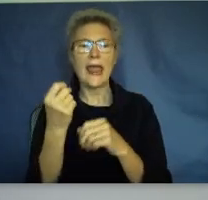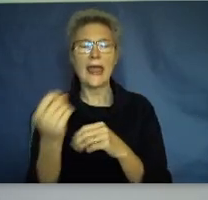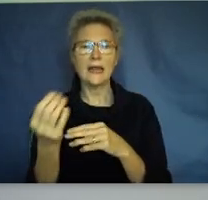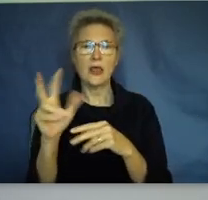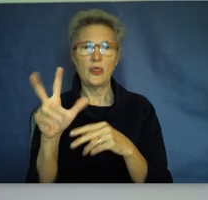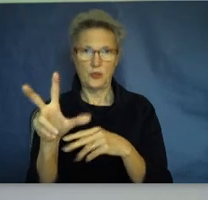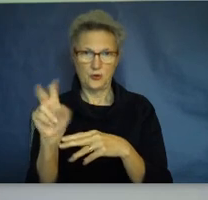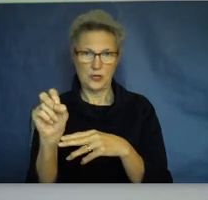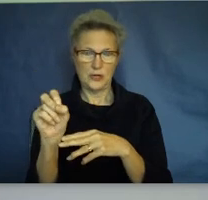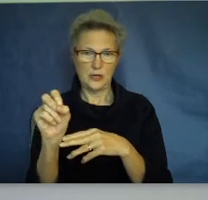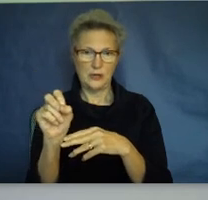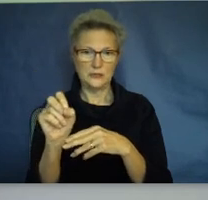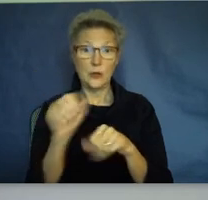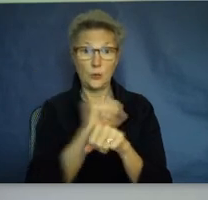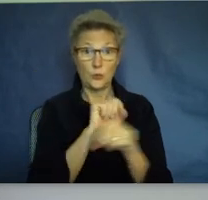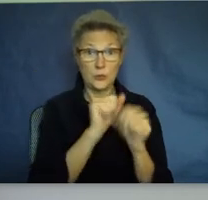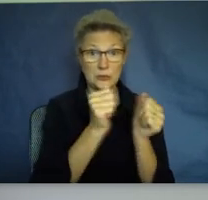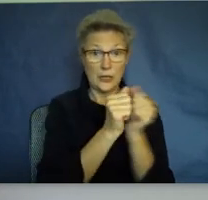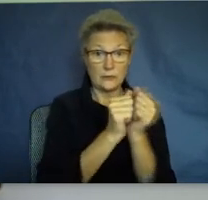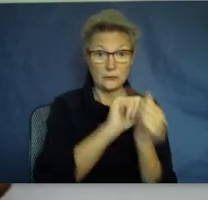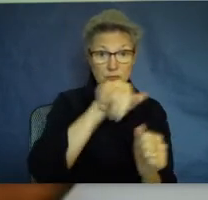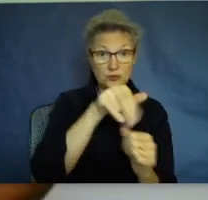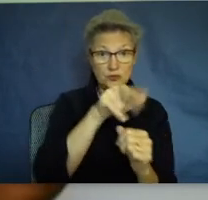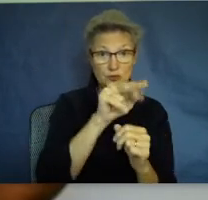will work together on June